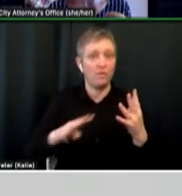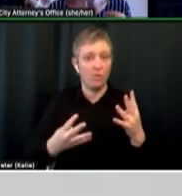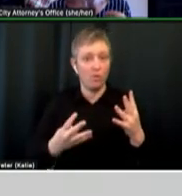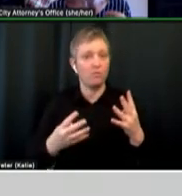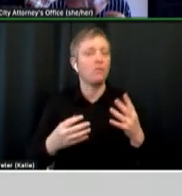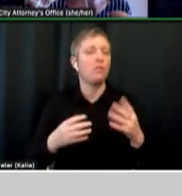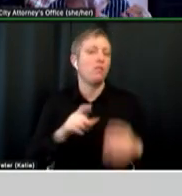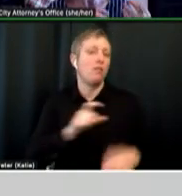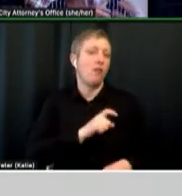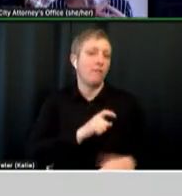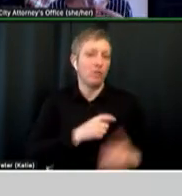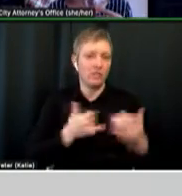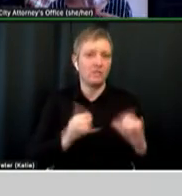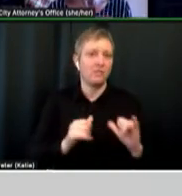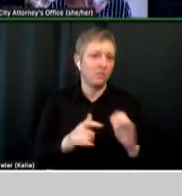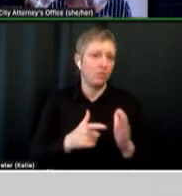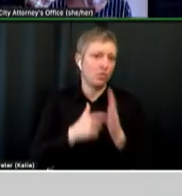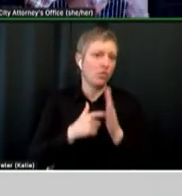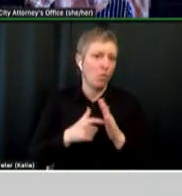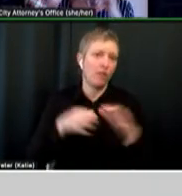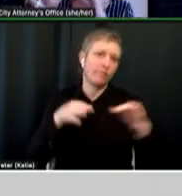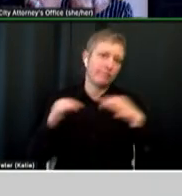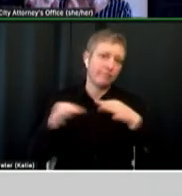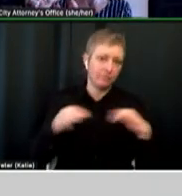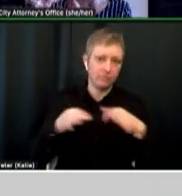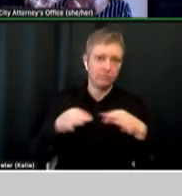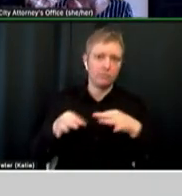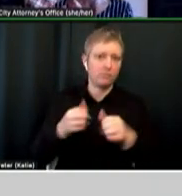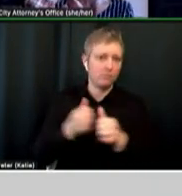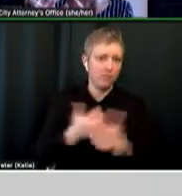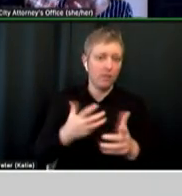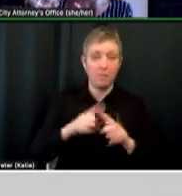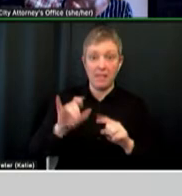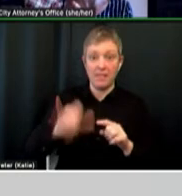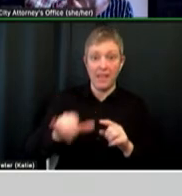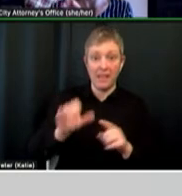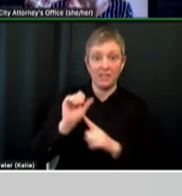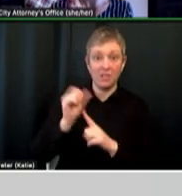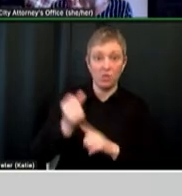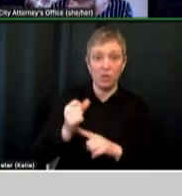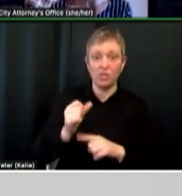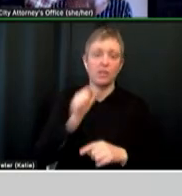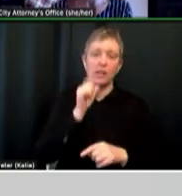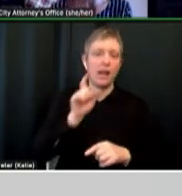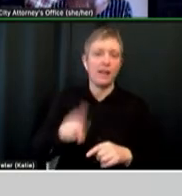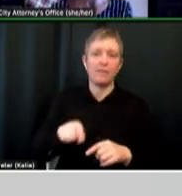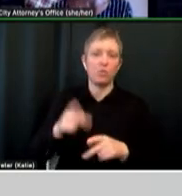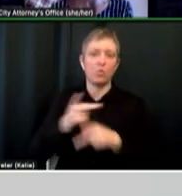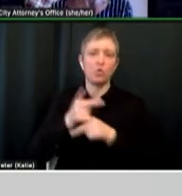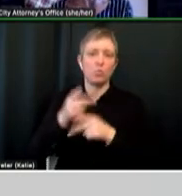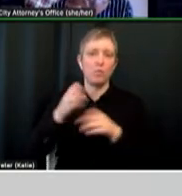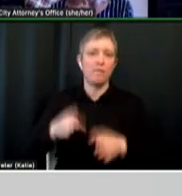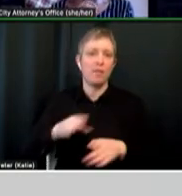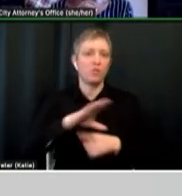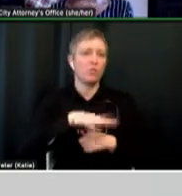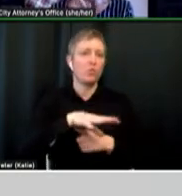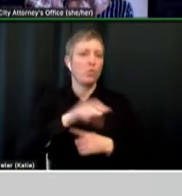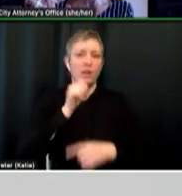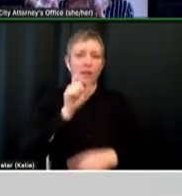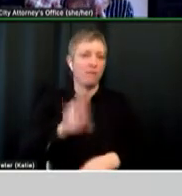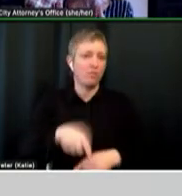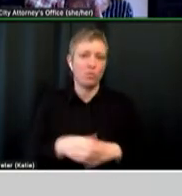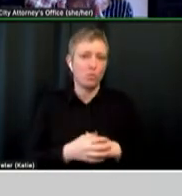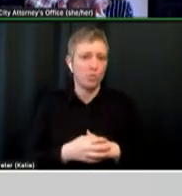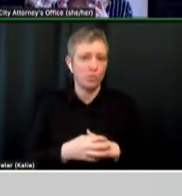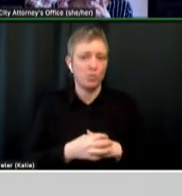already required. But in that instance, that is not recorded on the supervisor's body camera. And then once